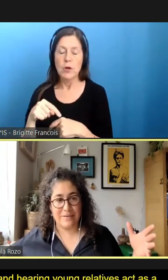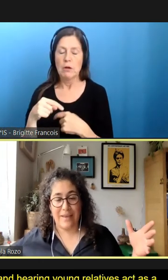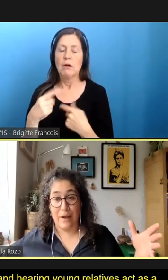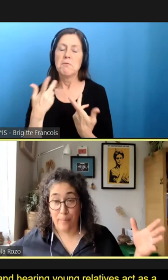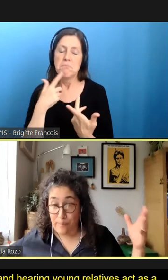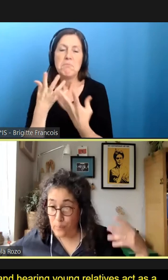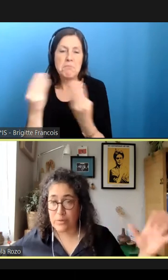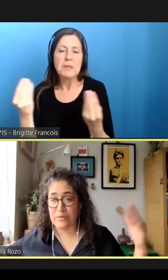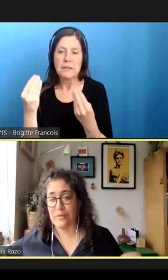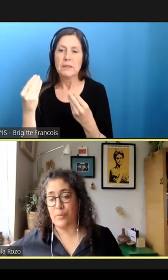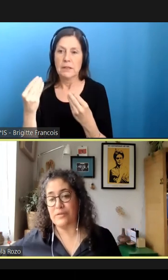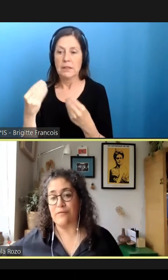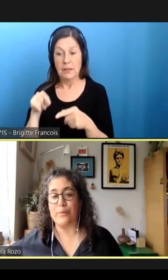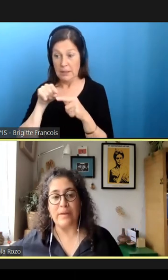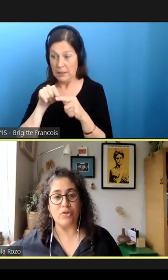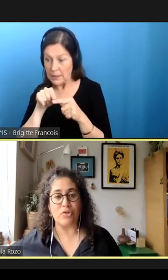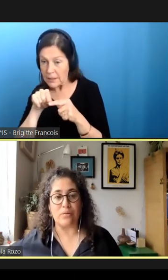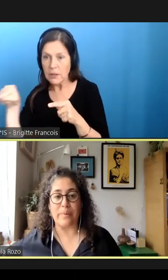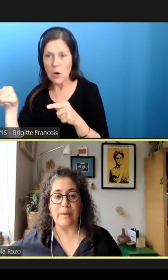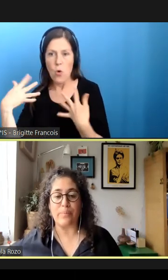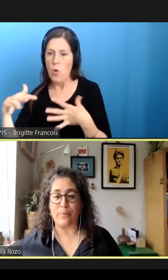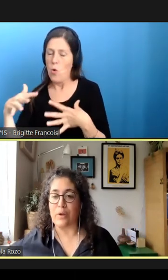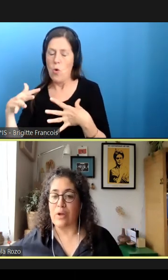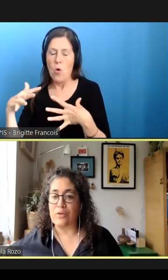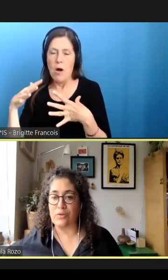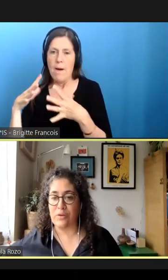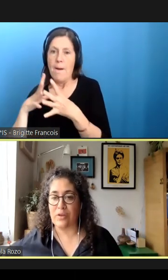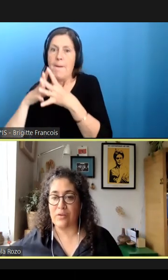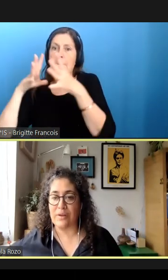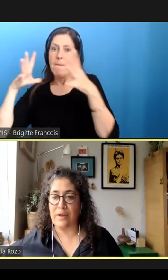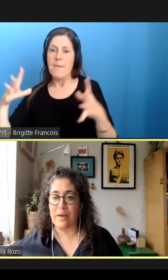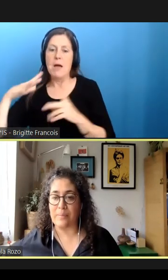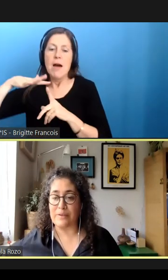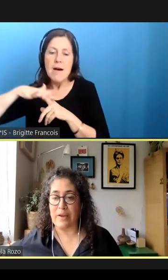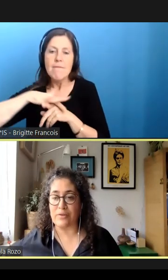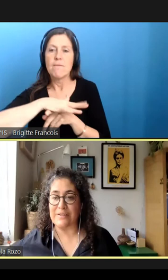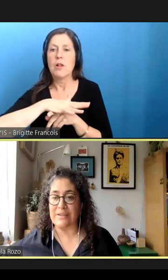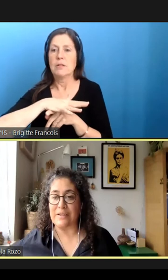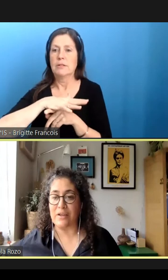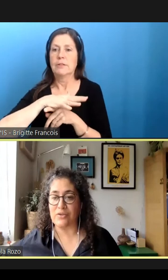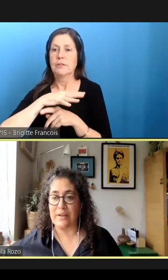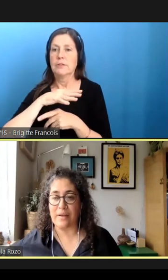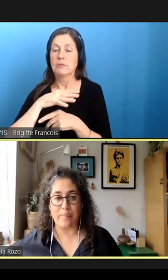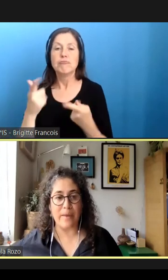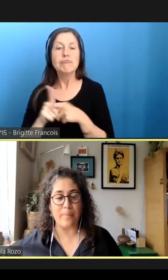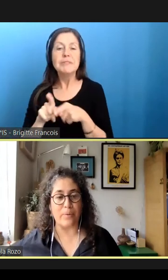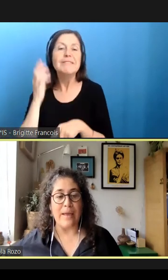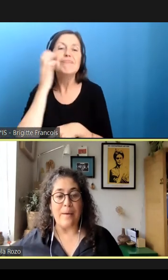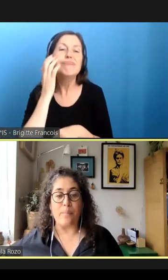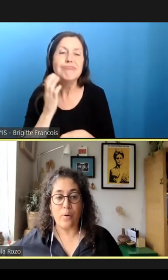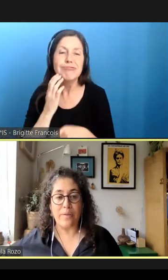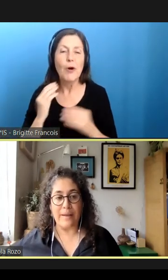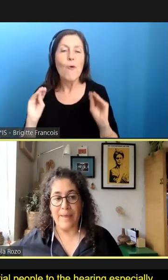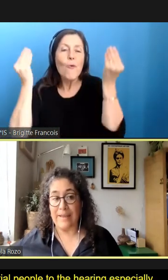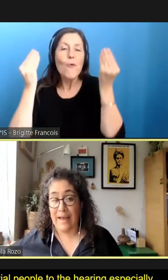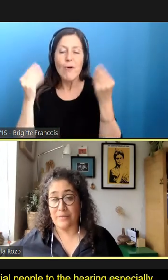that they are the most influential people to the hearing, especially teenagers and young people,